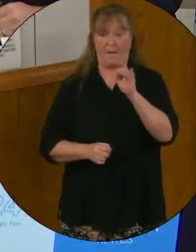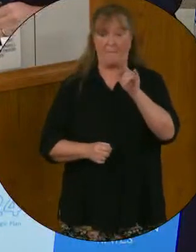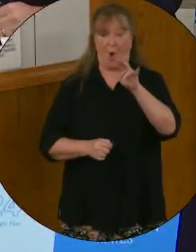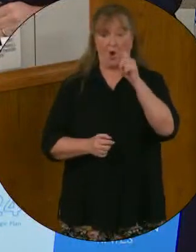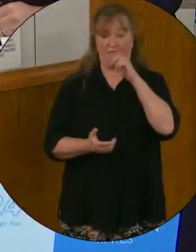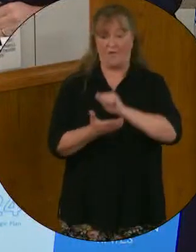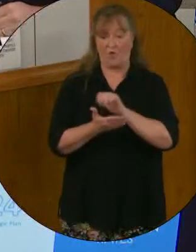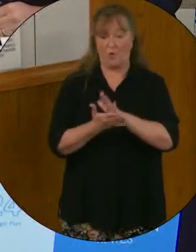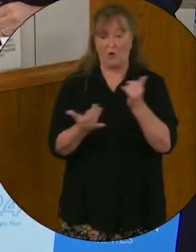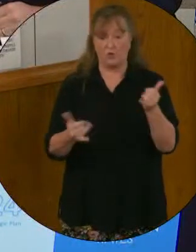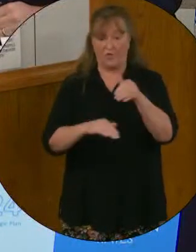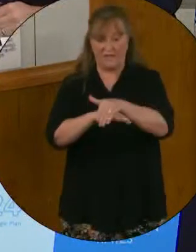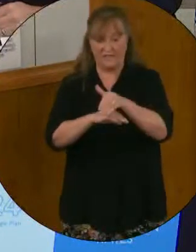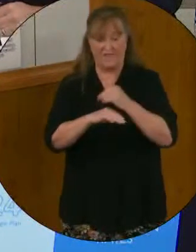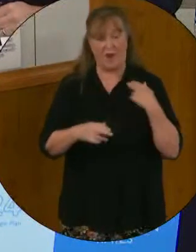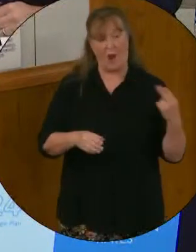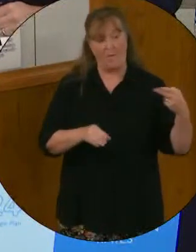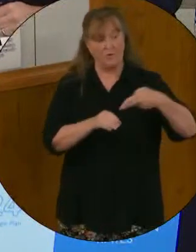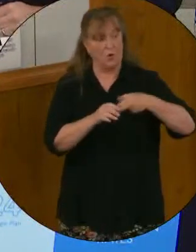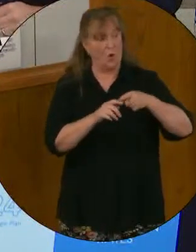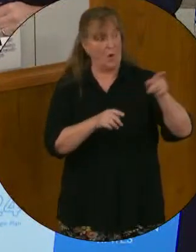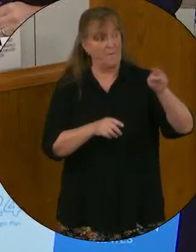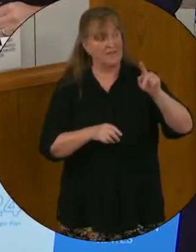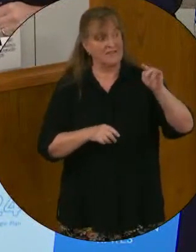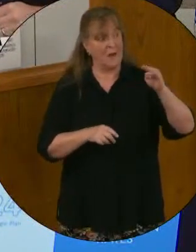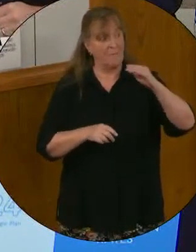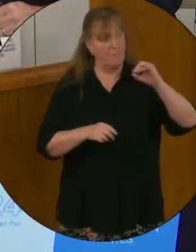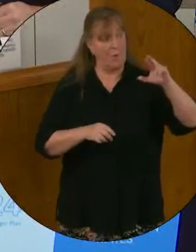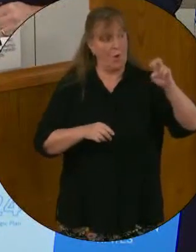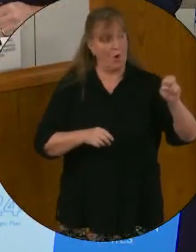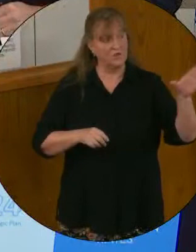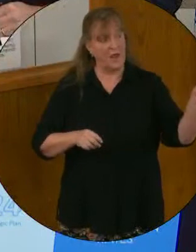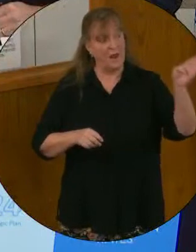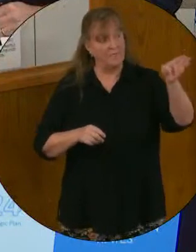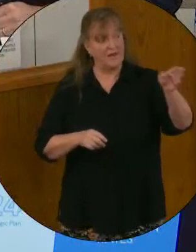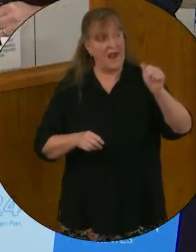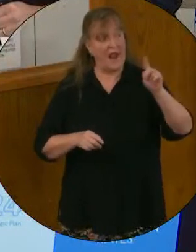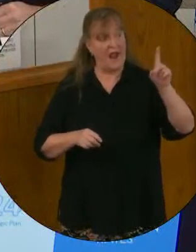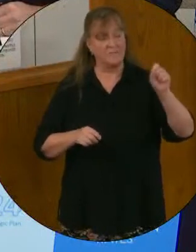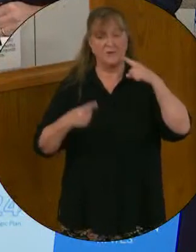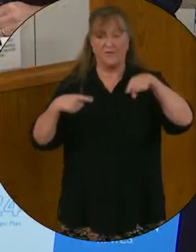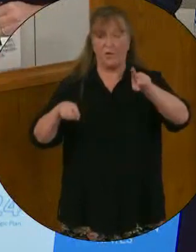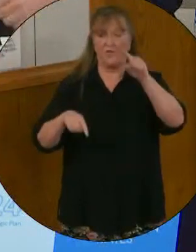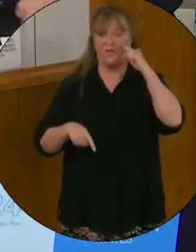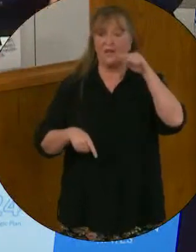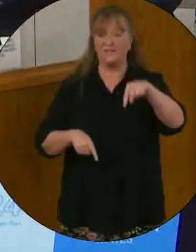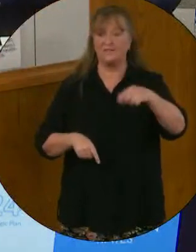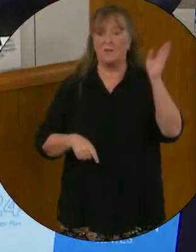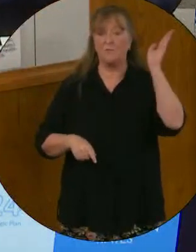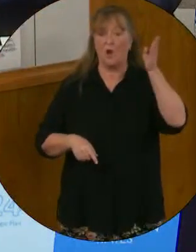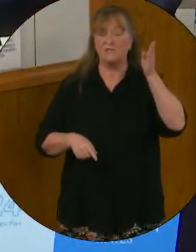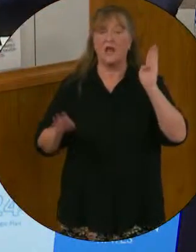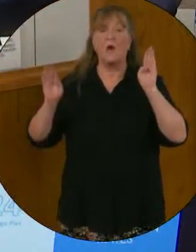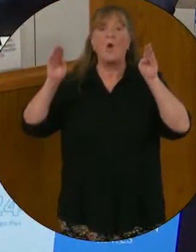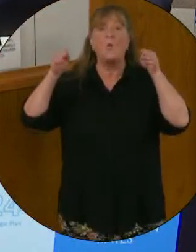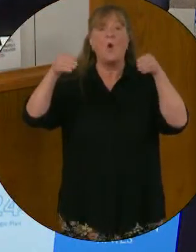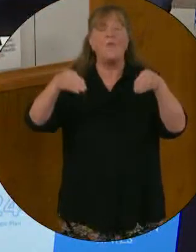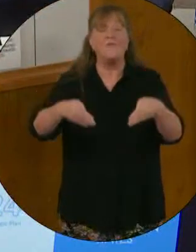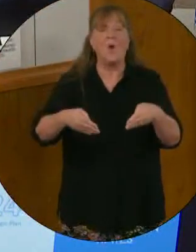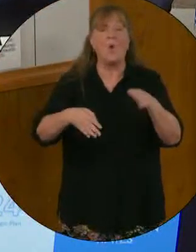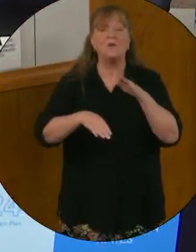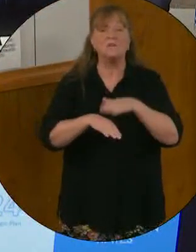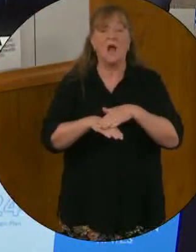this evening, I'm joined by Ms. Gia Moore and Ms. Amy Adams in this presentation. But tonight, we're focused on